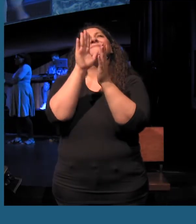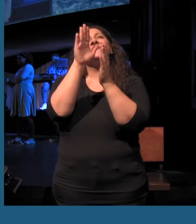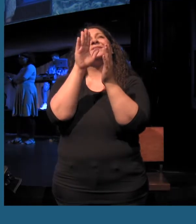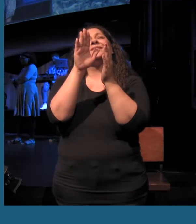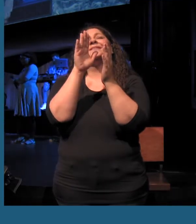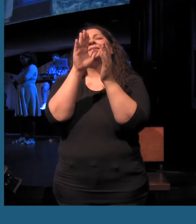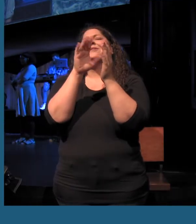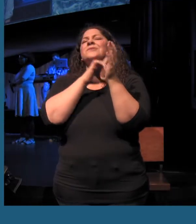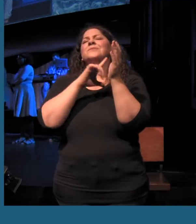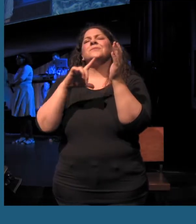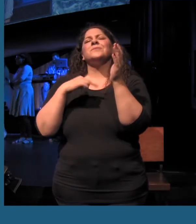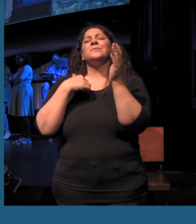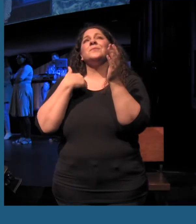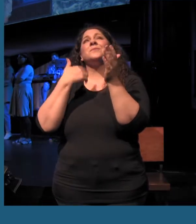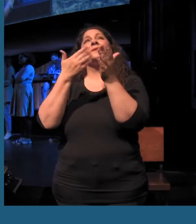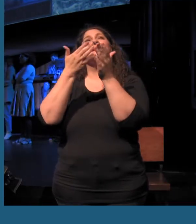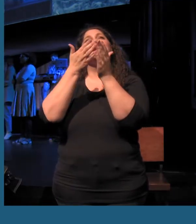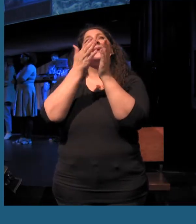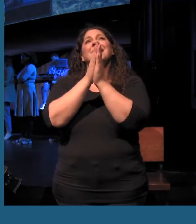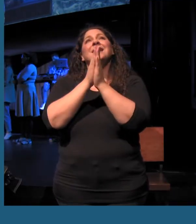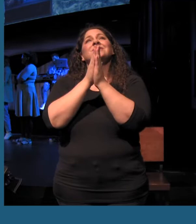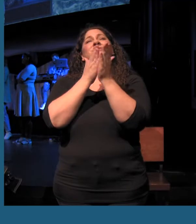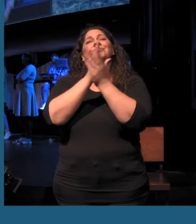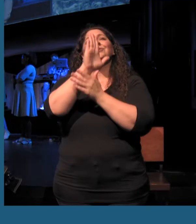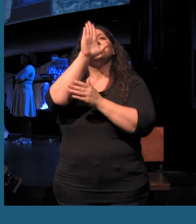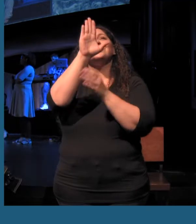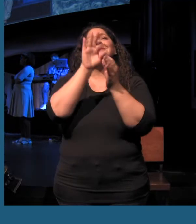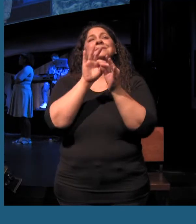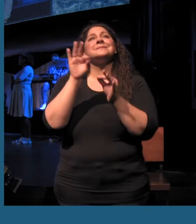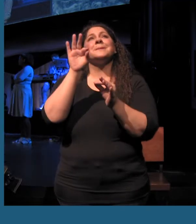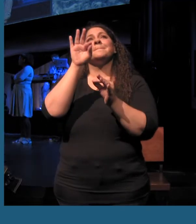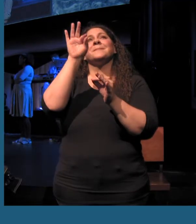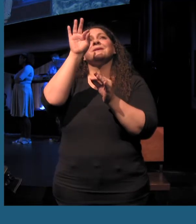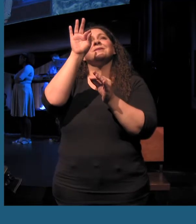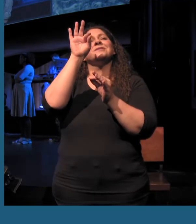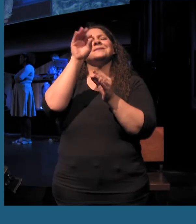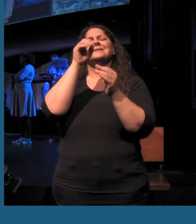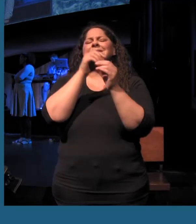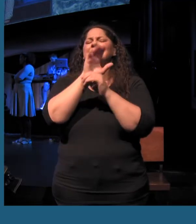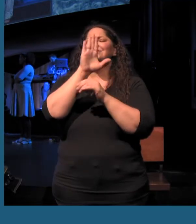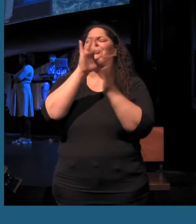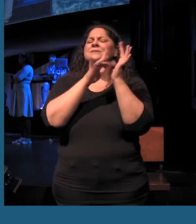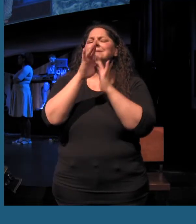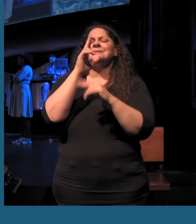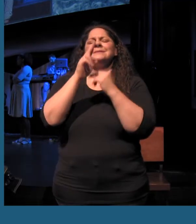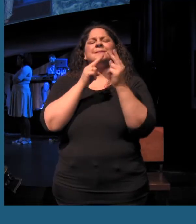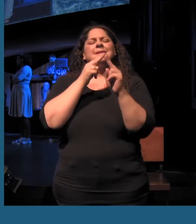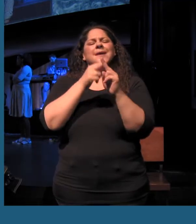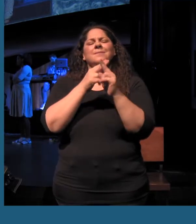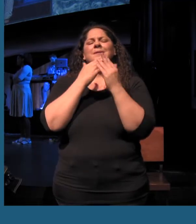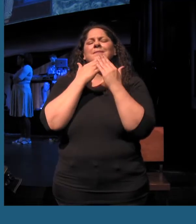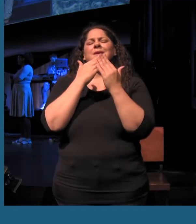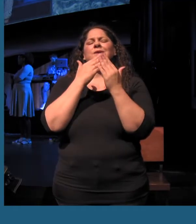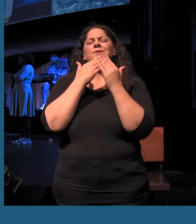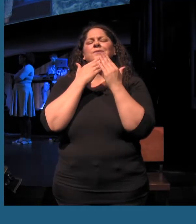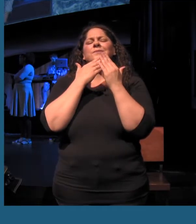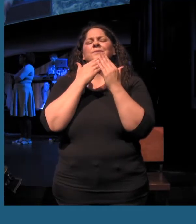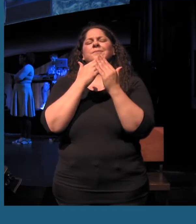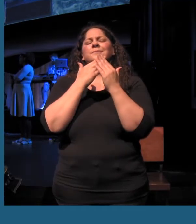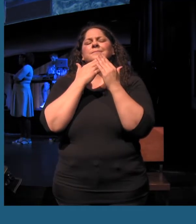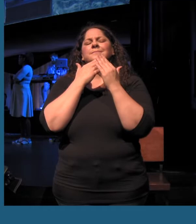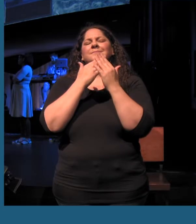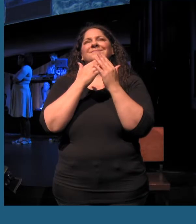you by your Spirit. Thank you, Jesus. Thank you, Jesus.